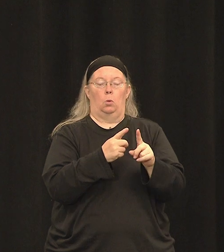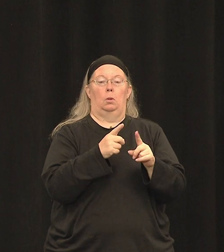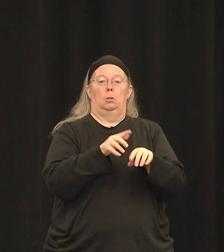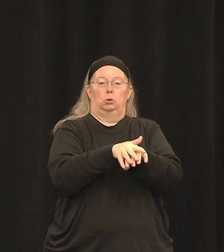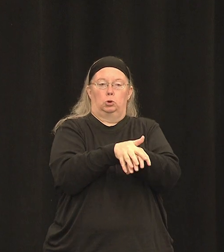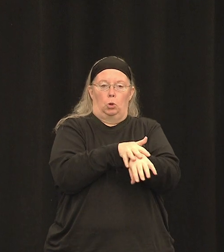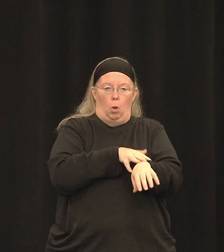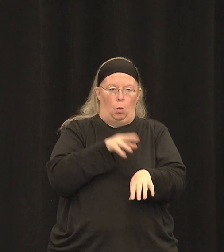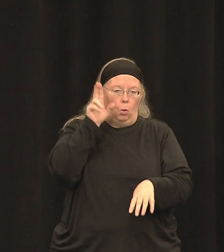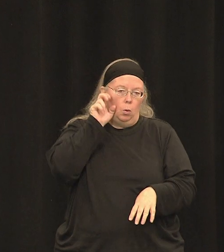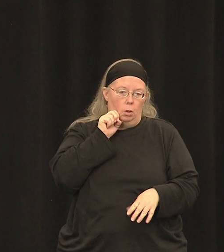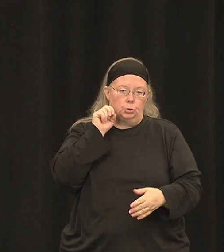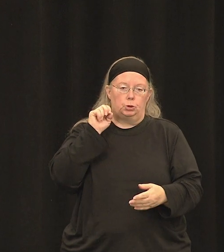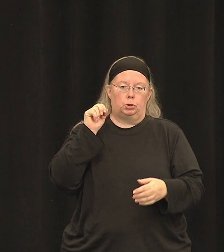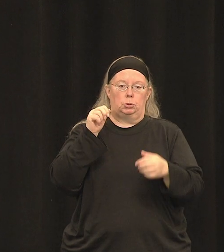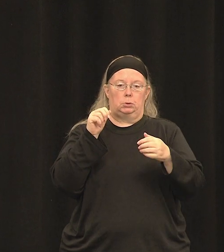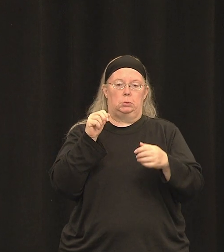syndrome.